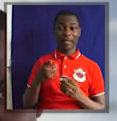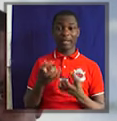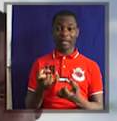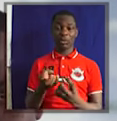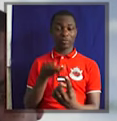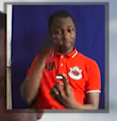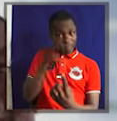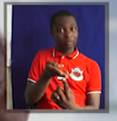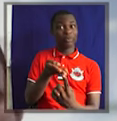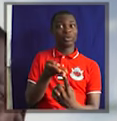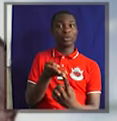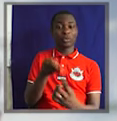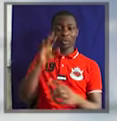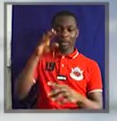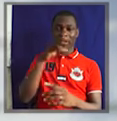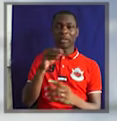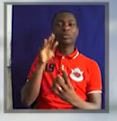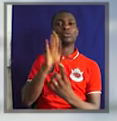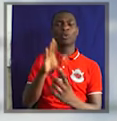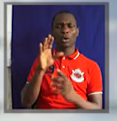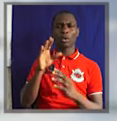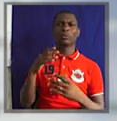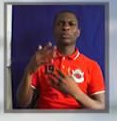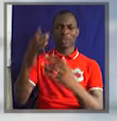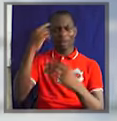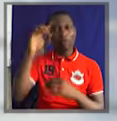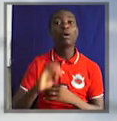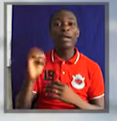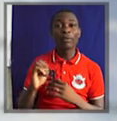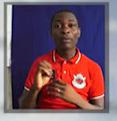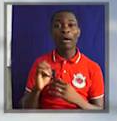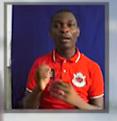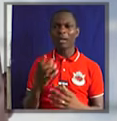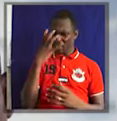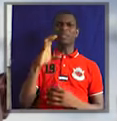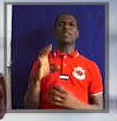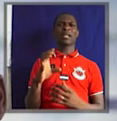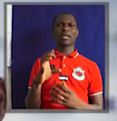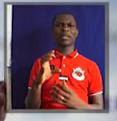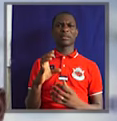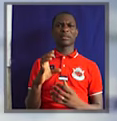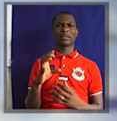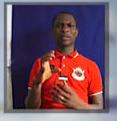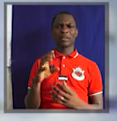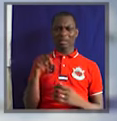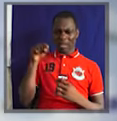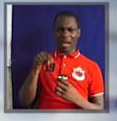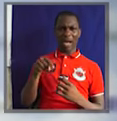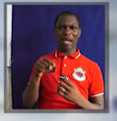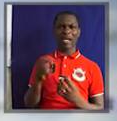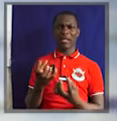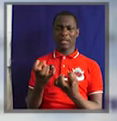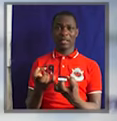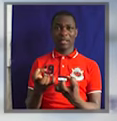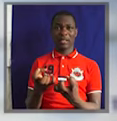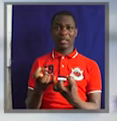forever. Now that was a curse. And your name akwata no ebeba wo so